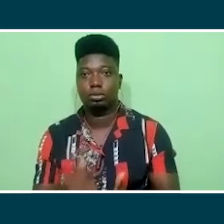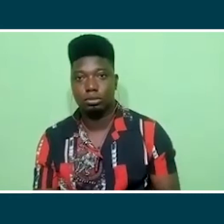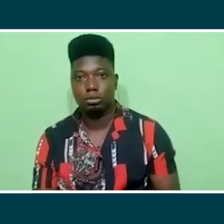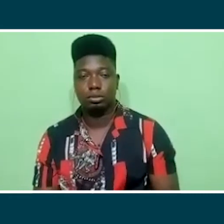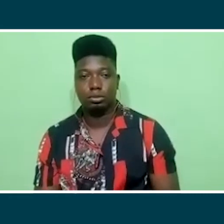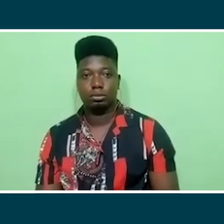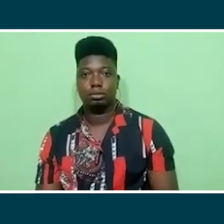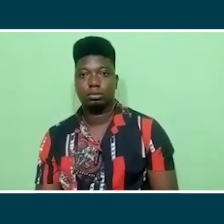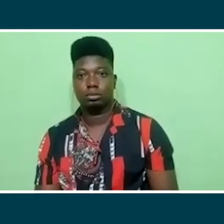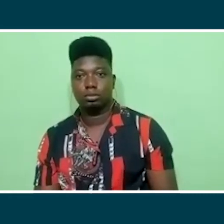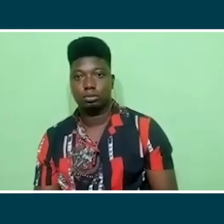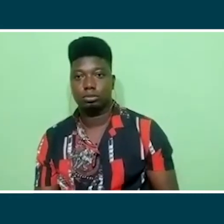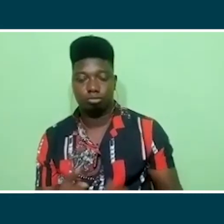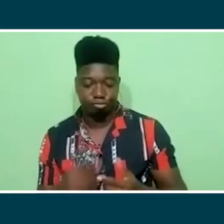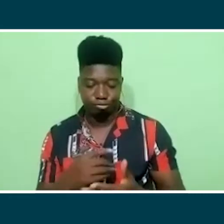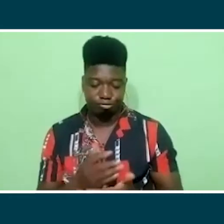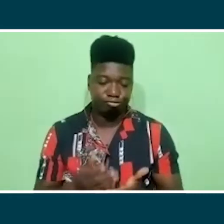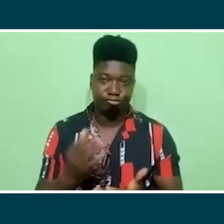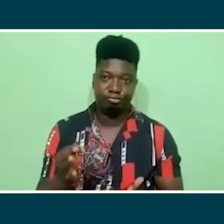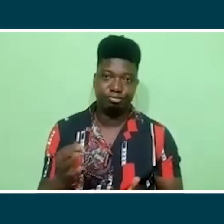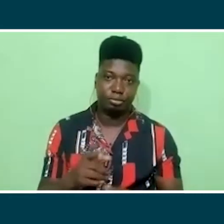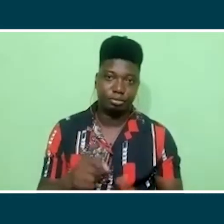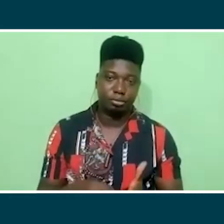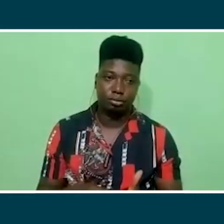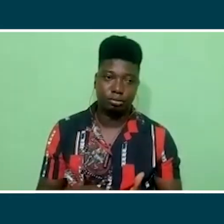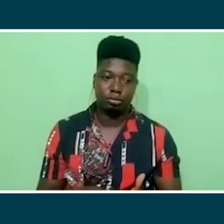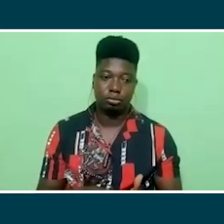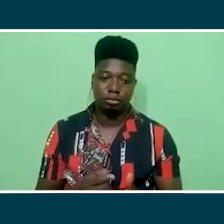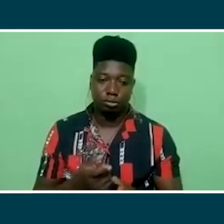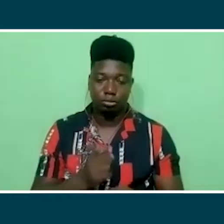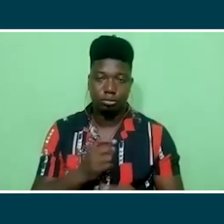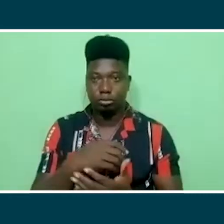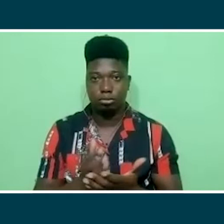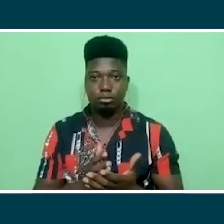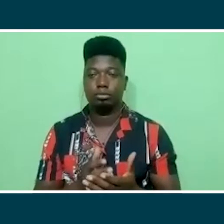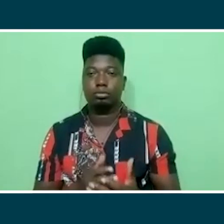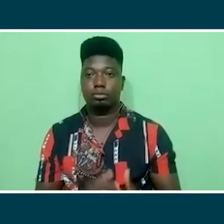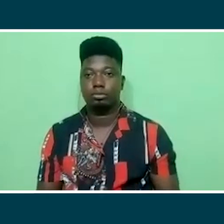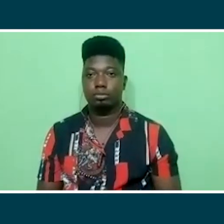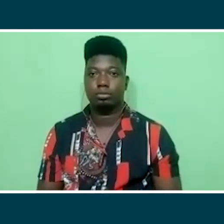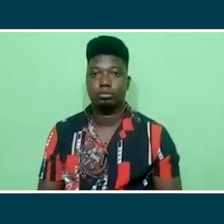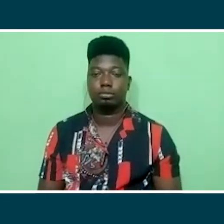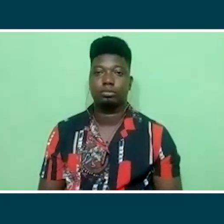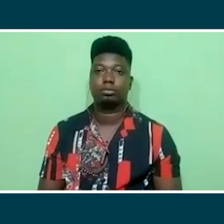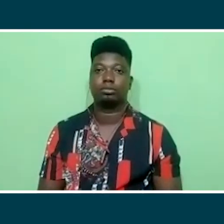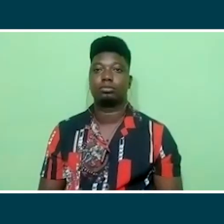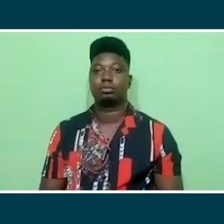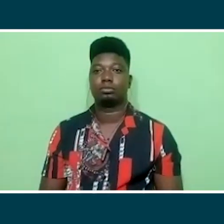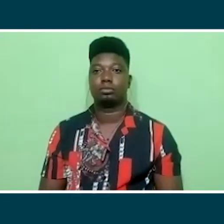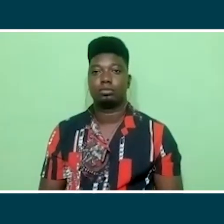dealing with some of this publicly, from Simone Biles and Naomi Osaka. These conversations give me a lot of